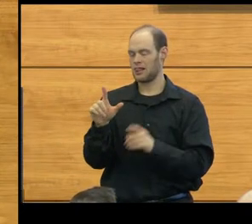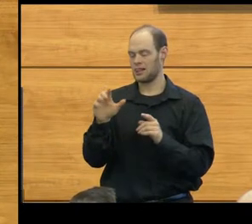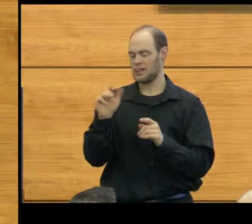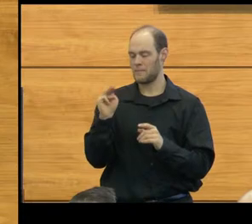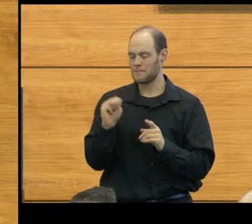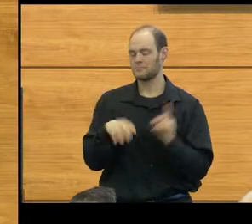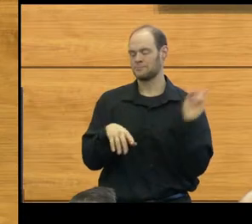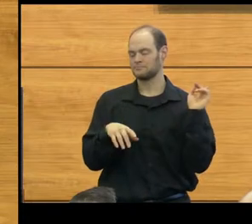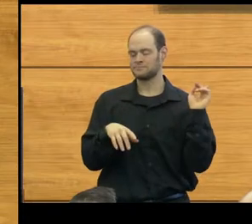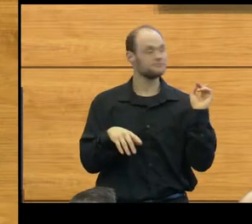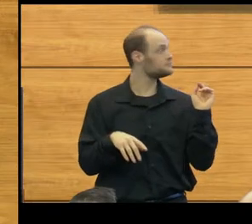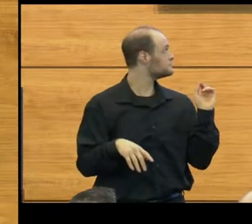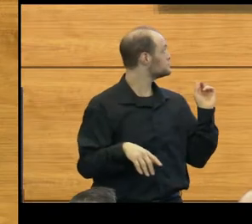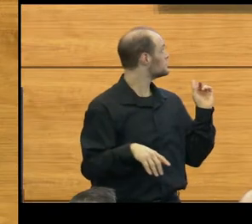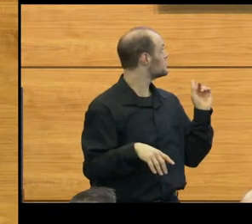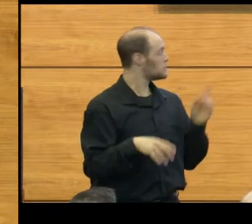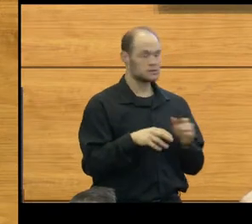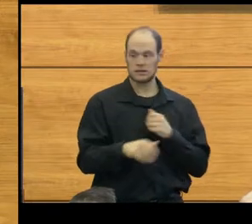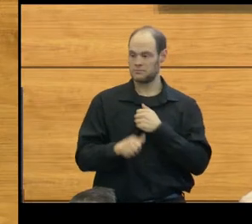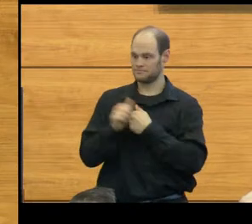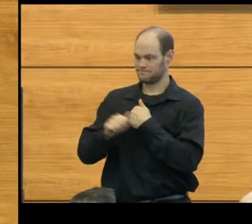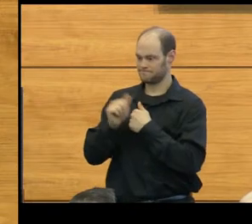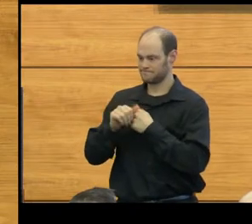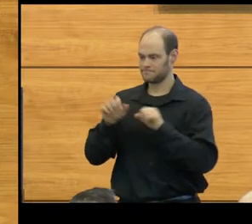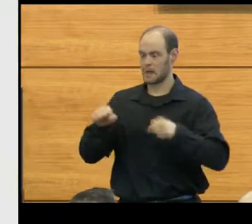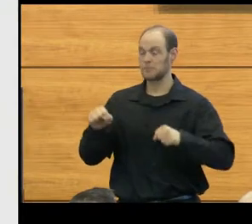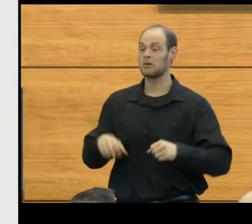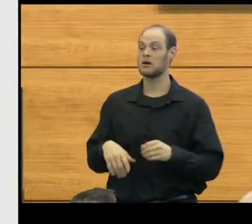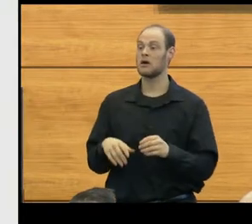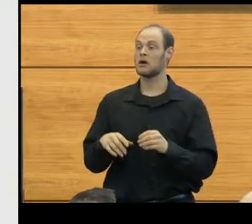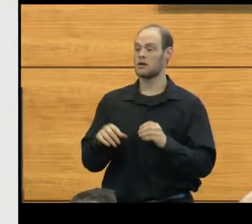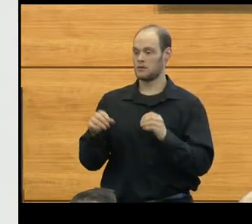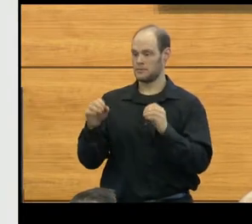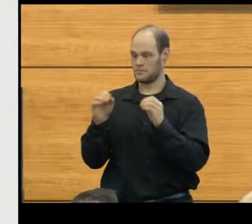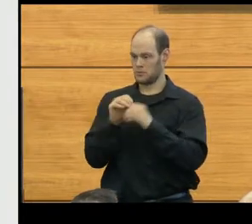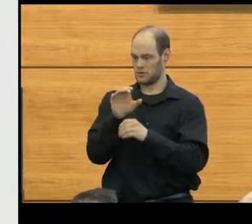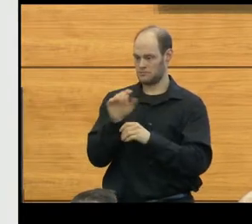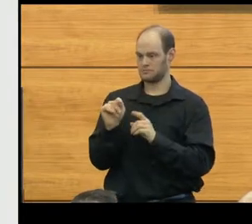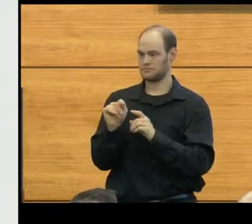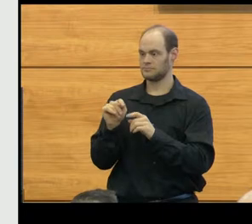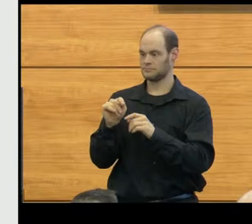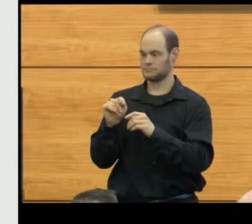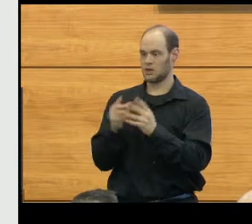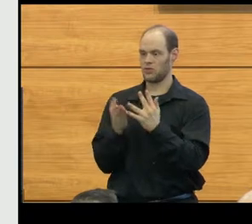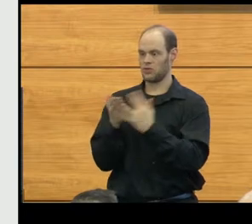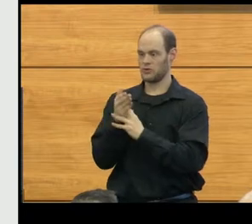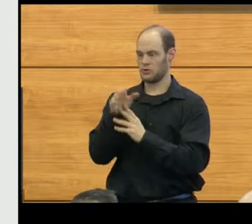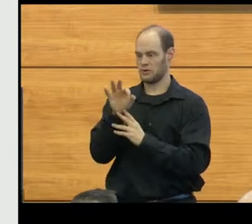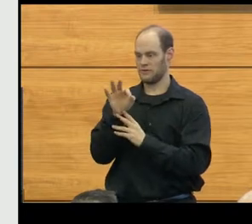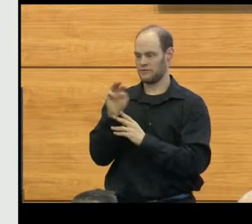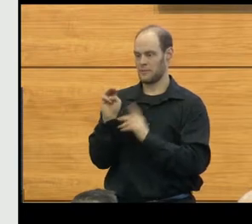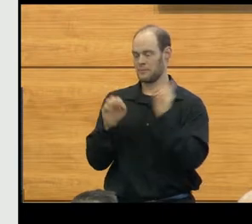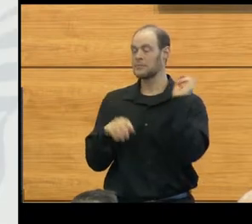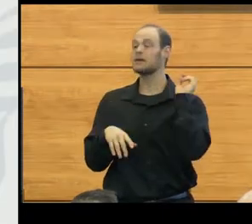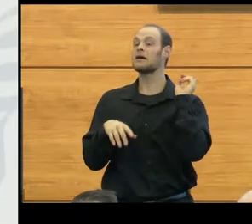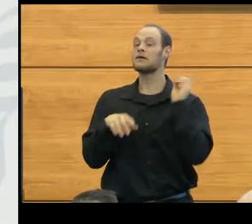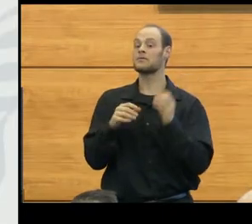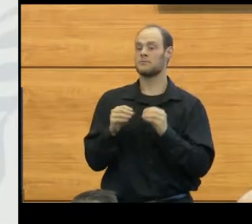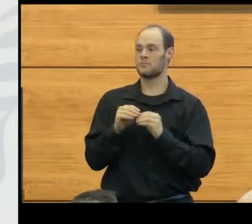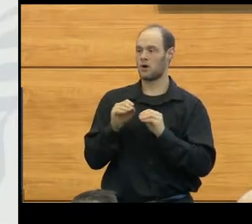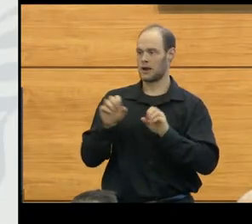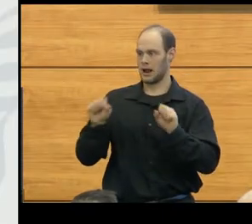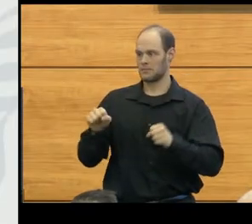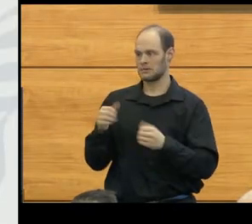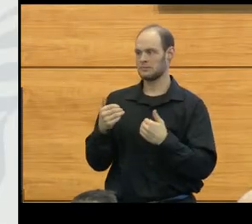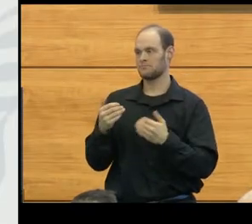located. So there are risk factors, and we know that the further your cerebellar tonsils extend through the foramen magnum, the more likely you are to